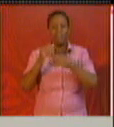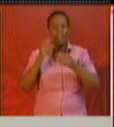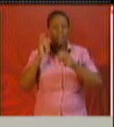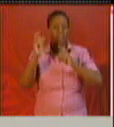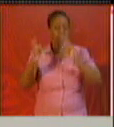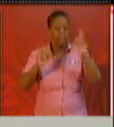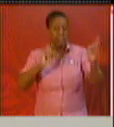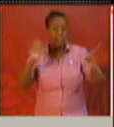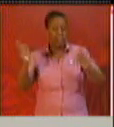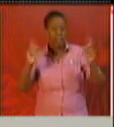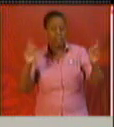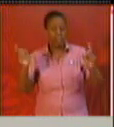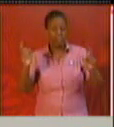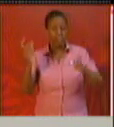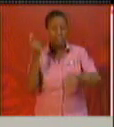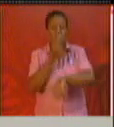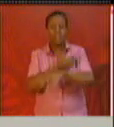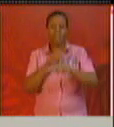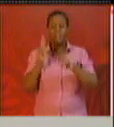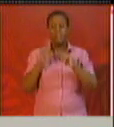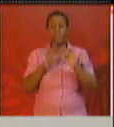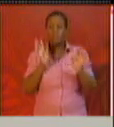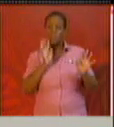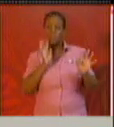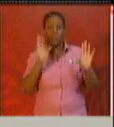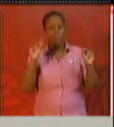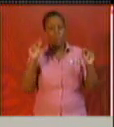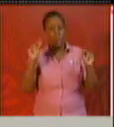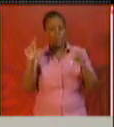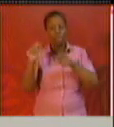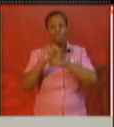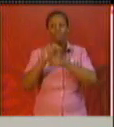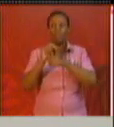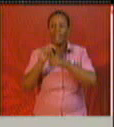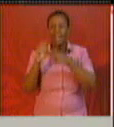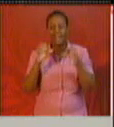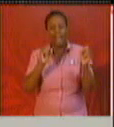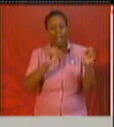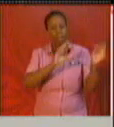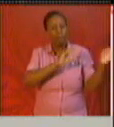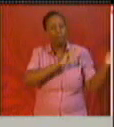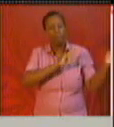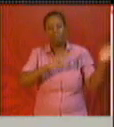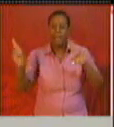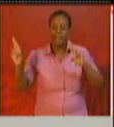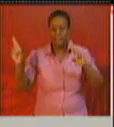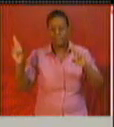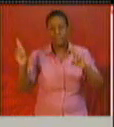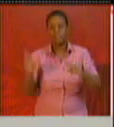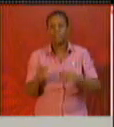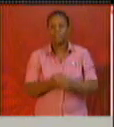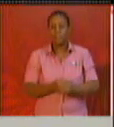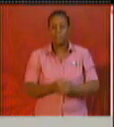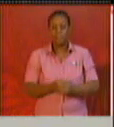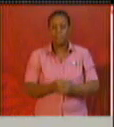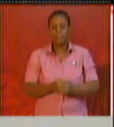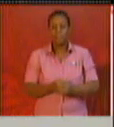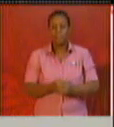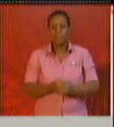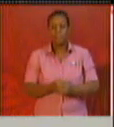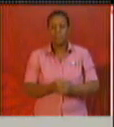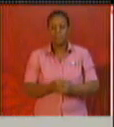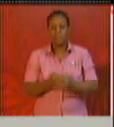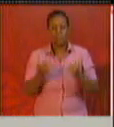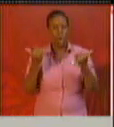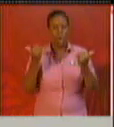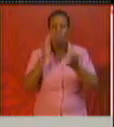talk, but we are also walking the walk. And I don't seem to have any more questions from members of the media.